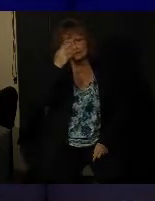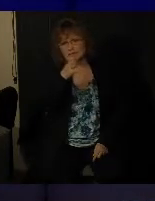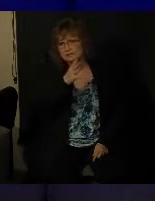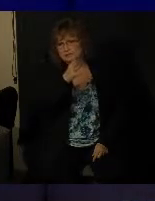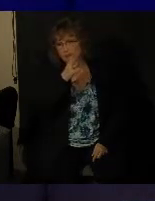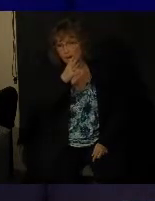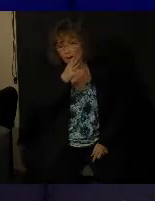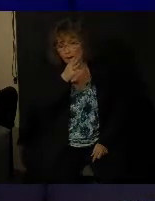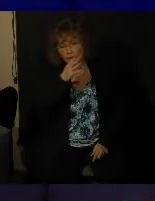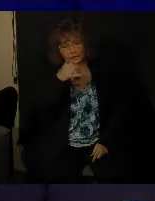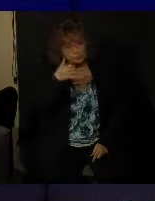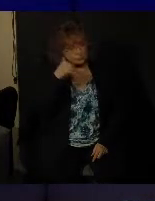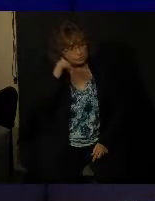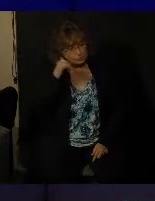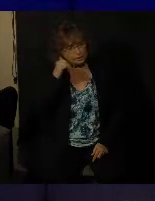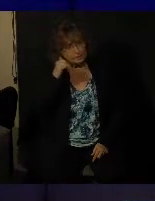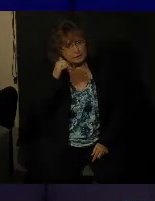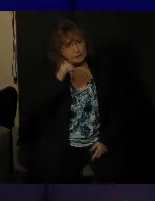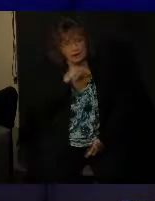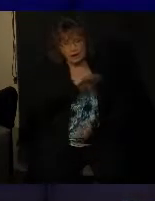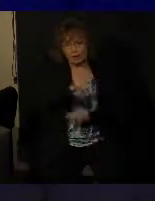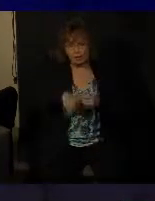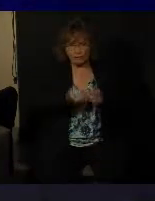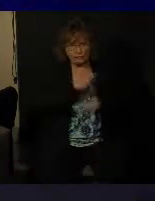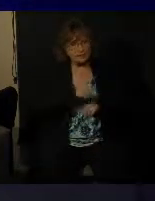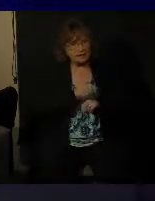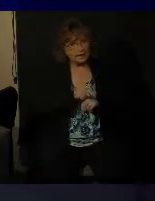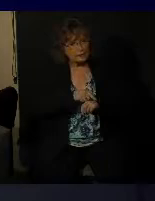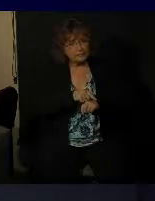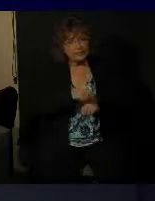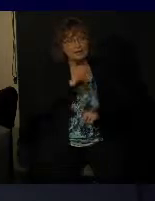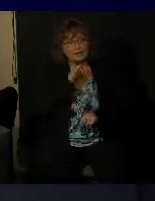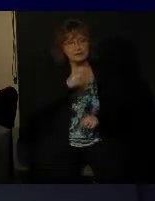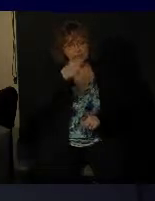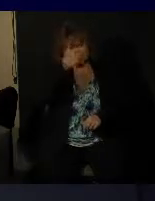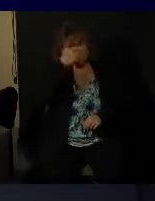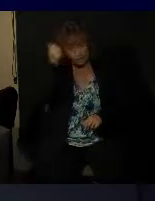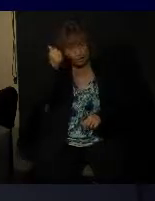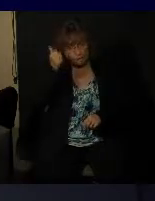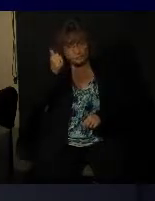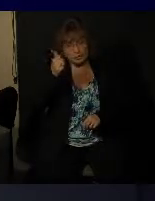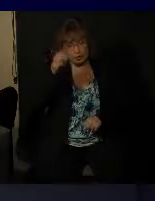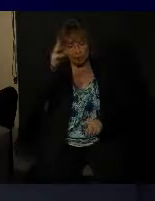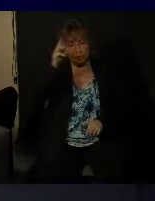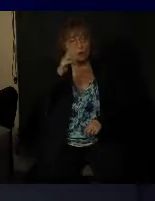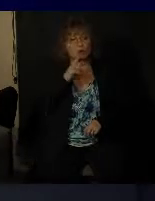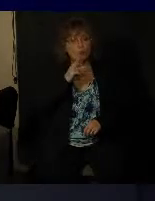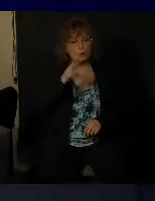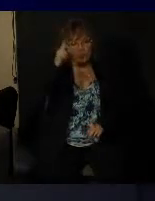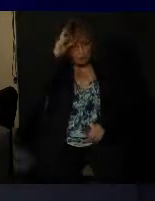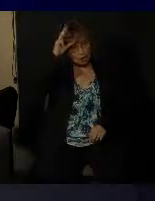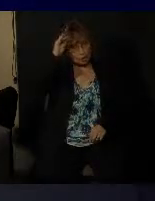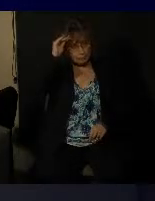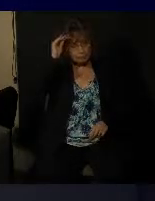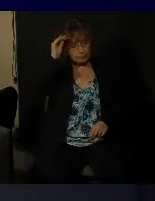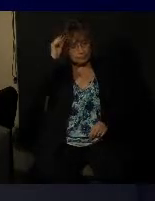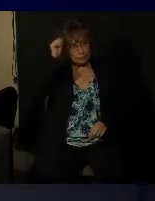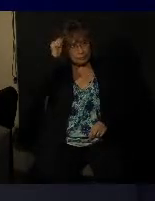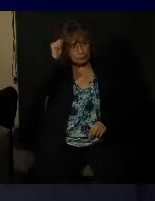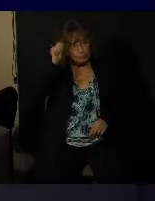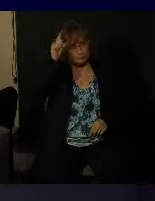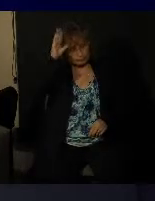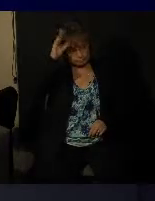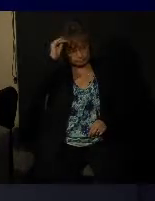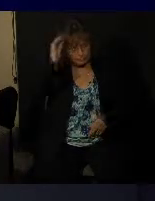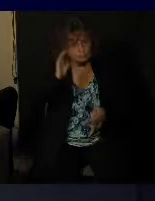she was getting drunk every night. So about a week or so before I ended up coming to Salem, my